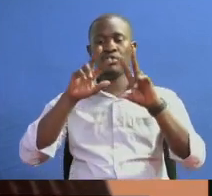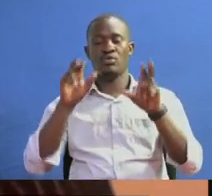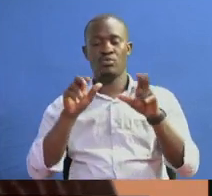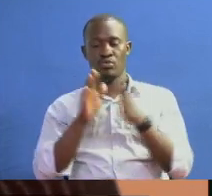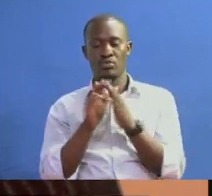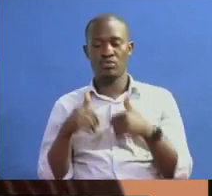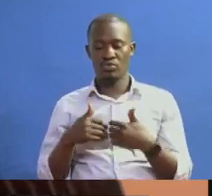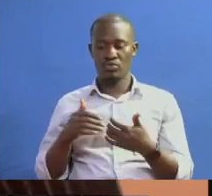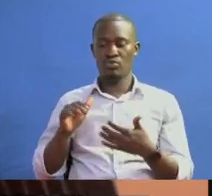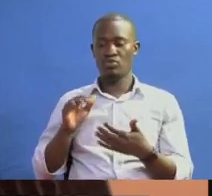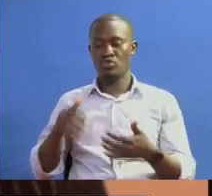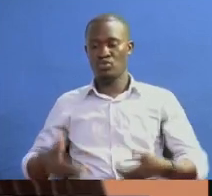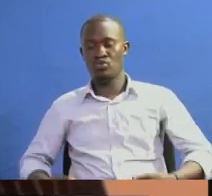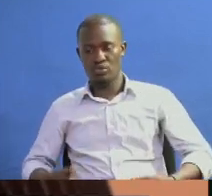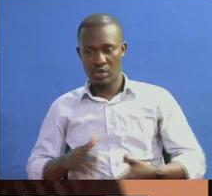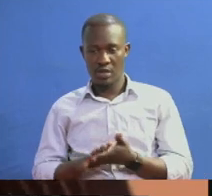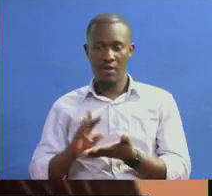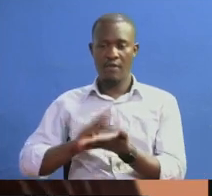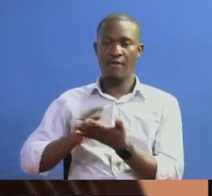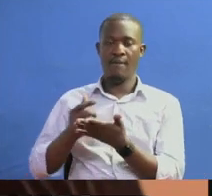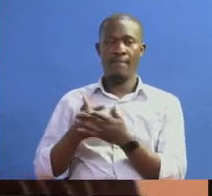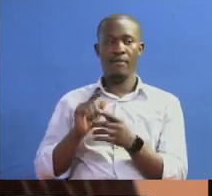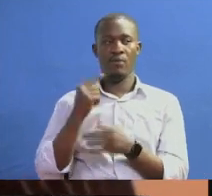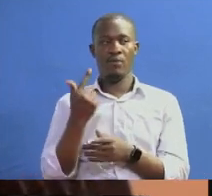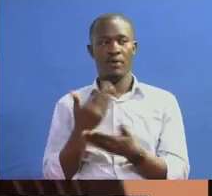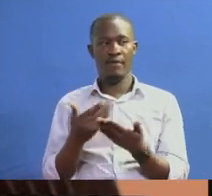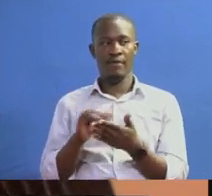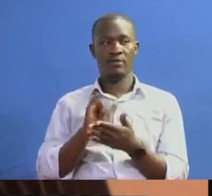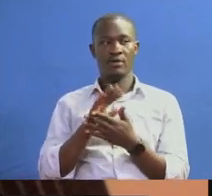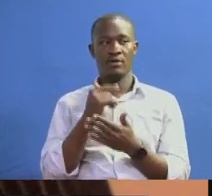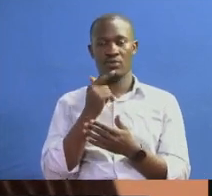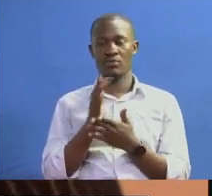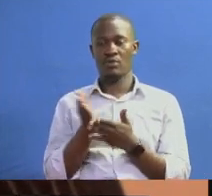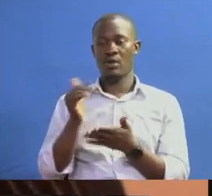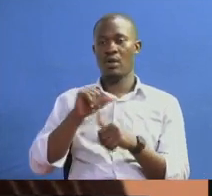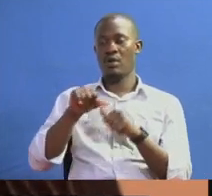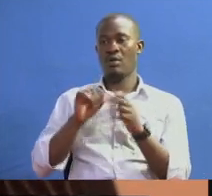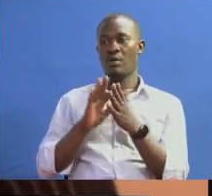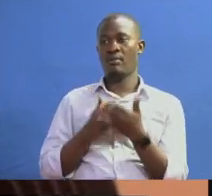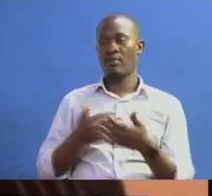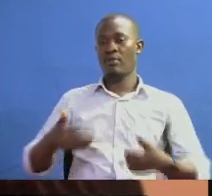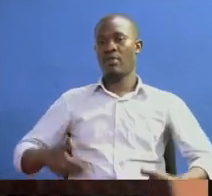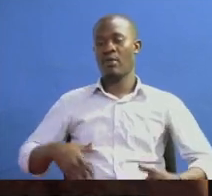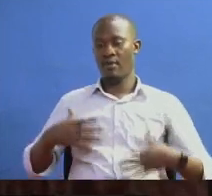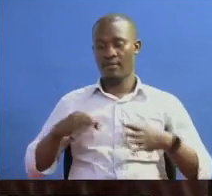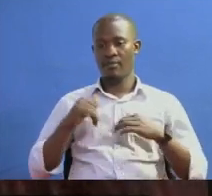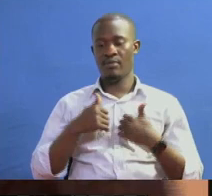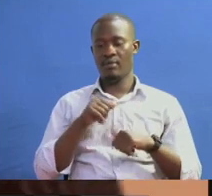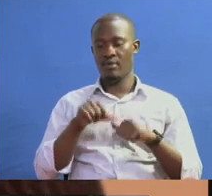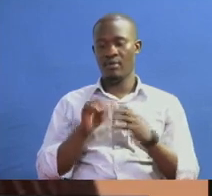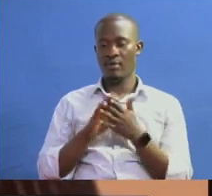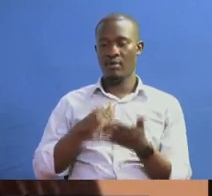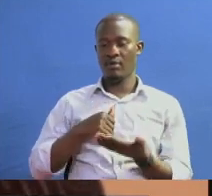about the Global Partnership for Education and financing education. But one thing I'd like to highlight again about the young people is about the AGPO,